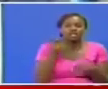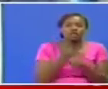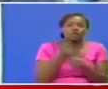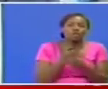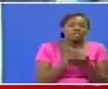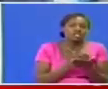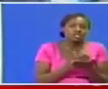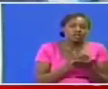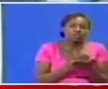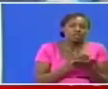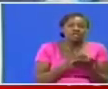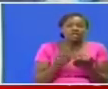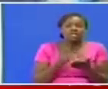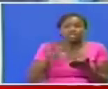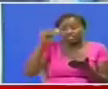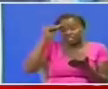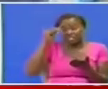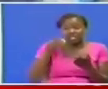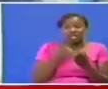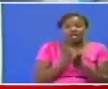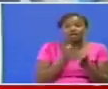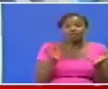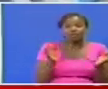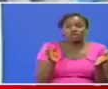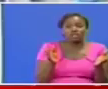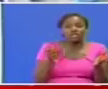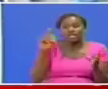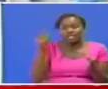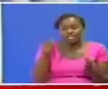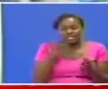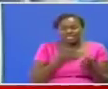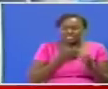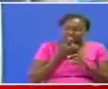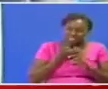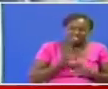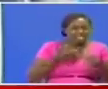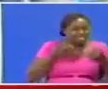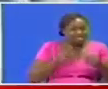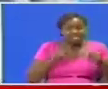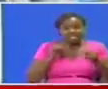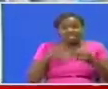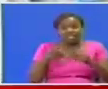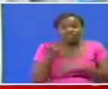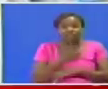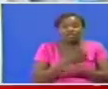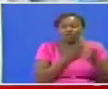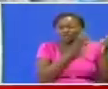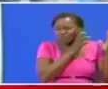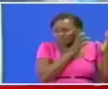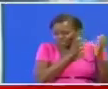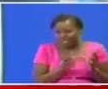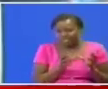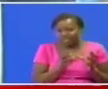them, others even studying abroad. These Kenyans struggle every day with the burden